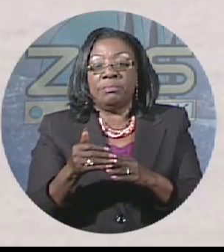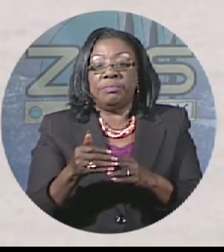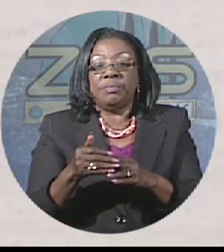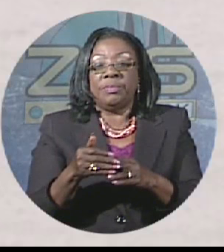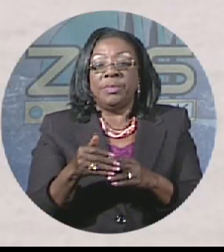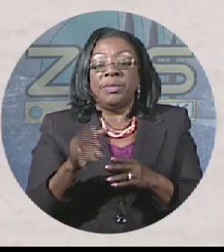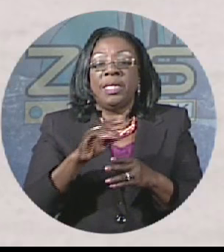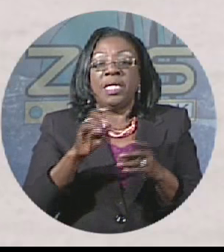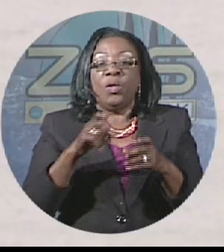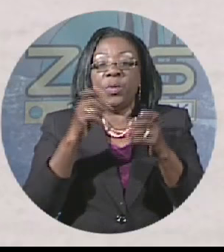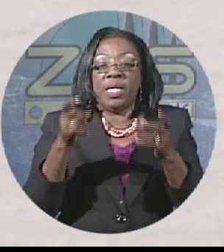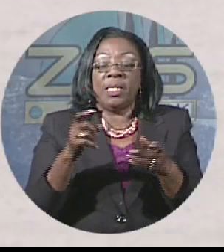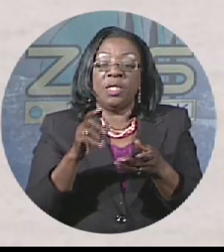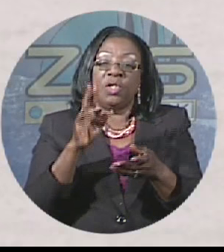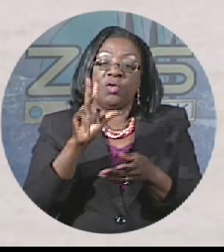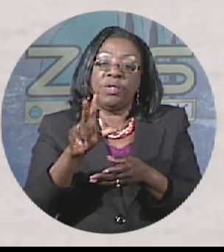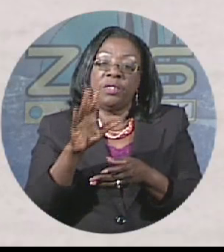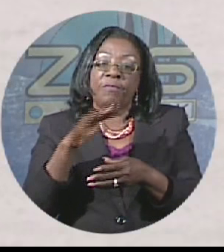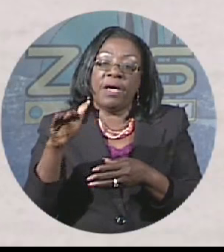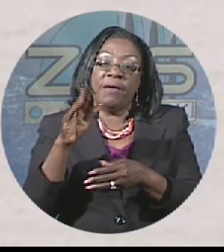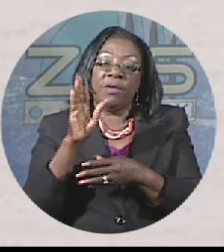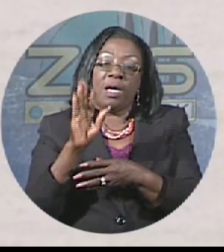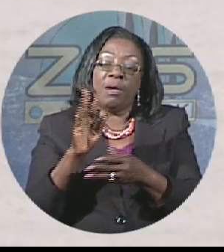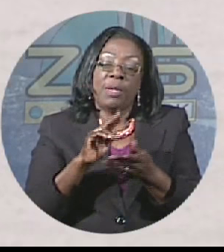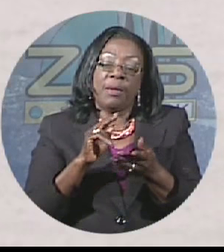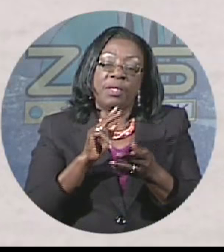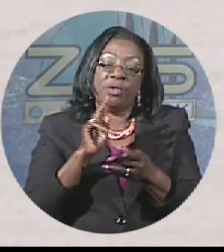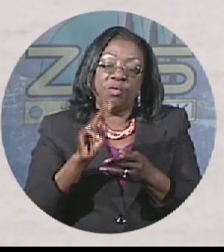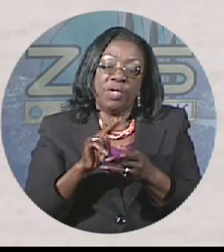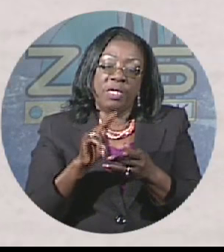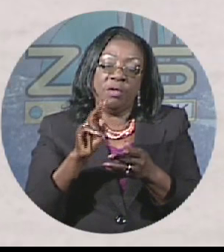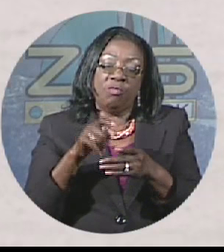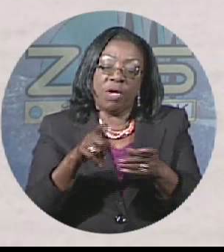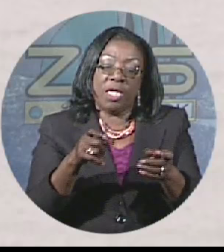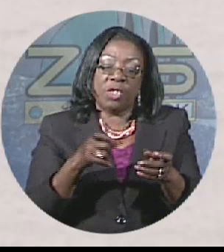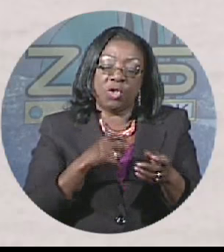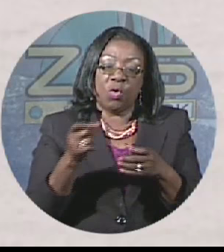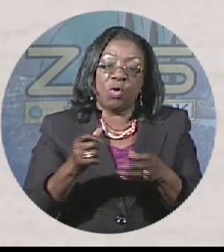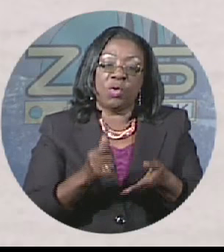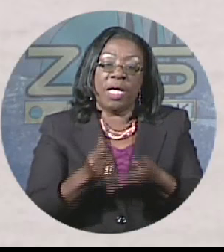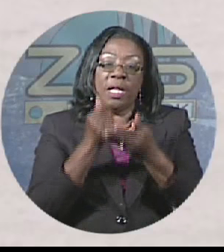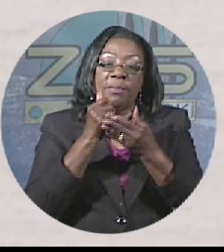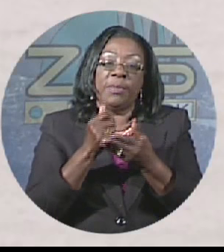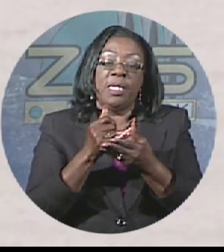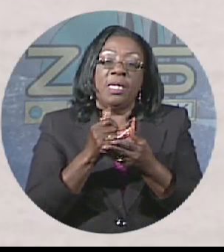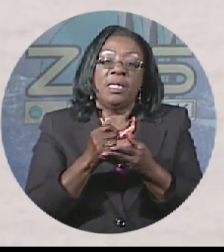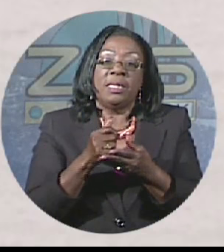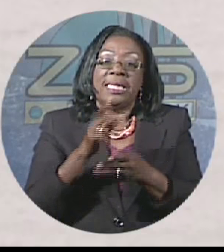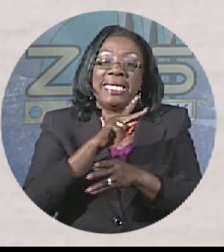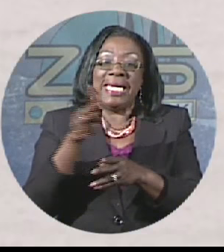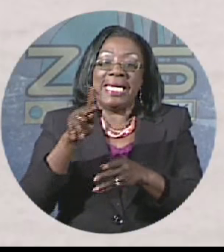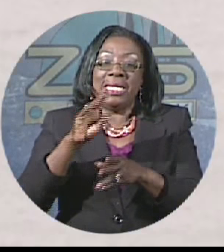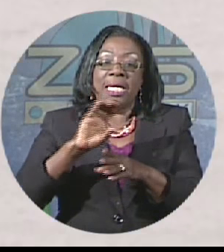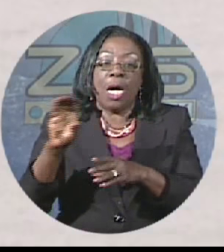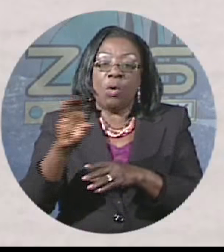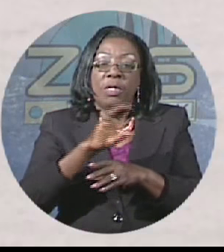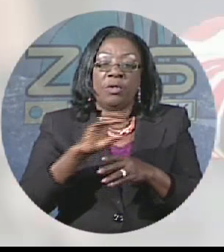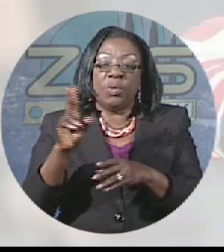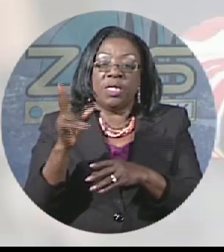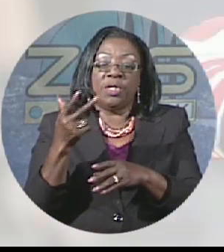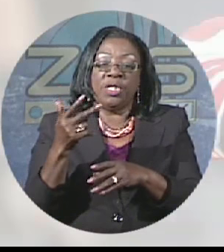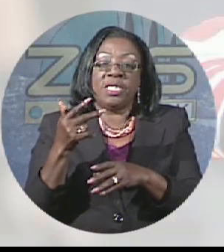Chisholm. He went 3-for-5 with an RBI and 2-run score to help King County to a 13-3 win over